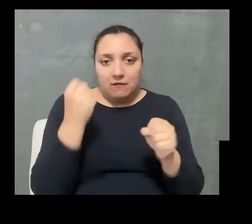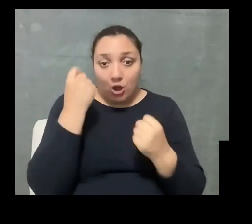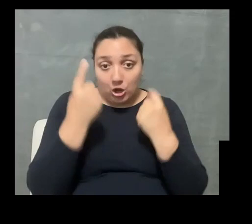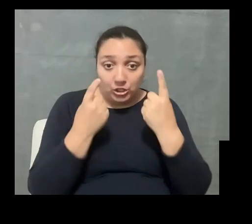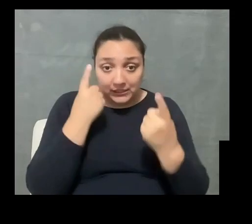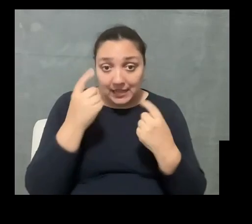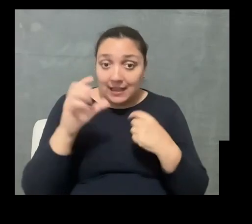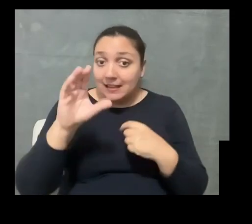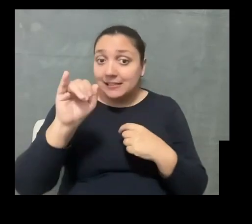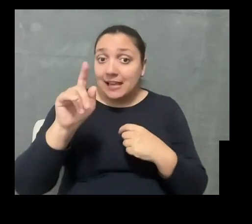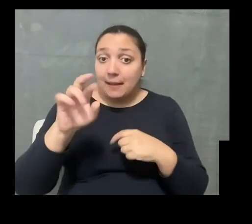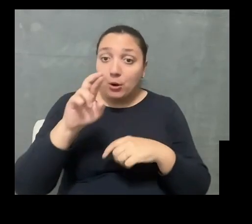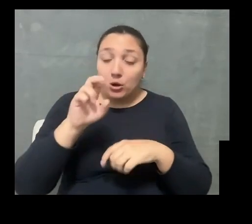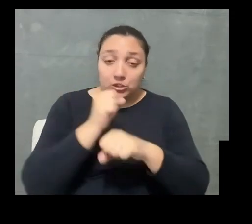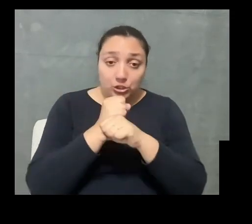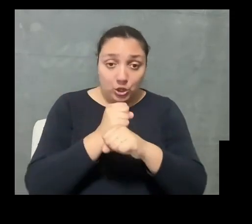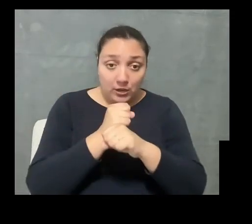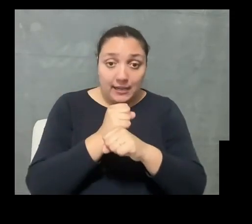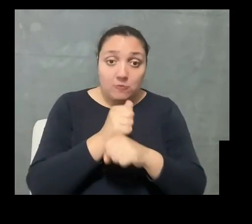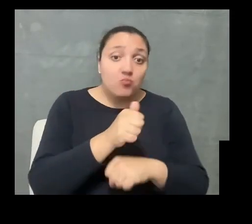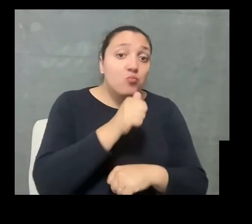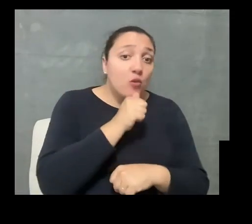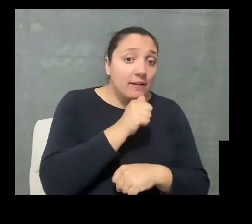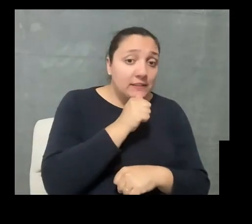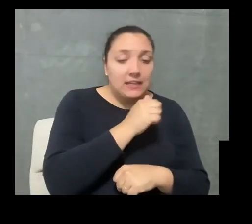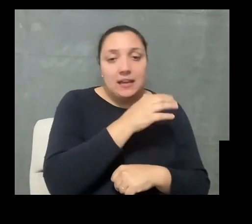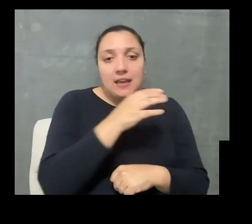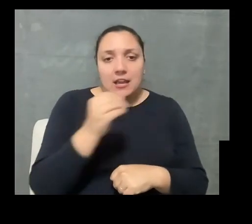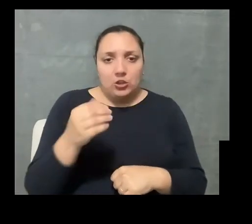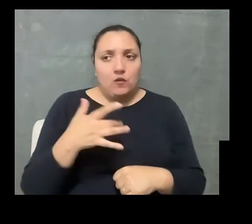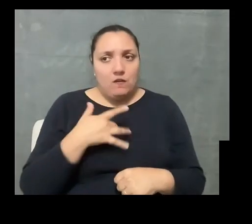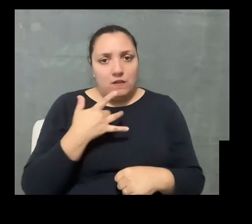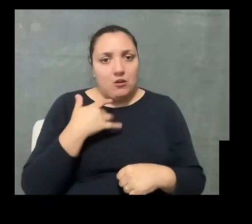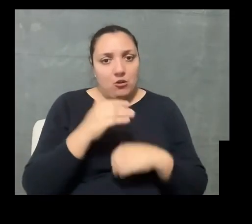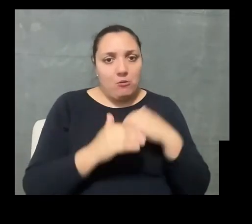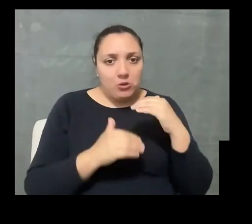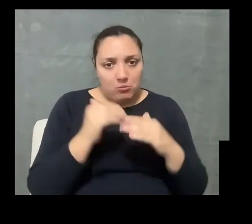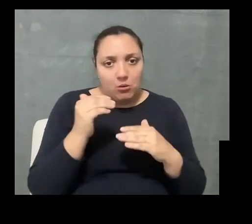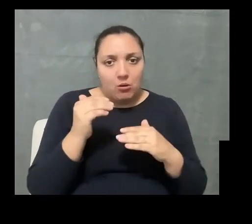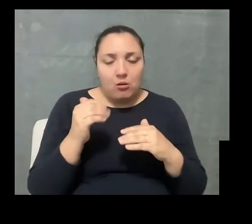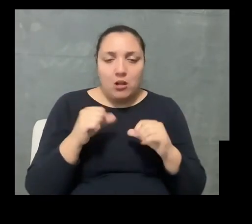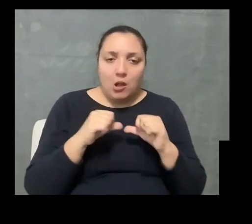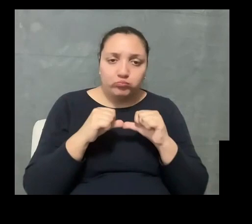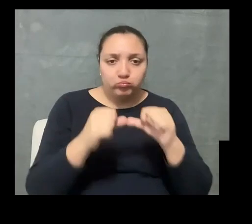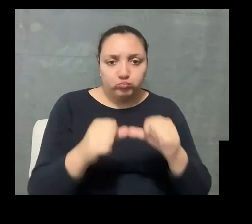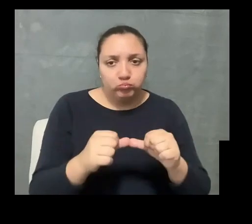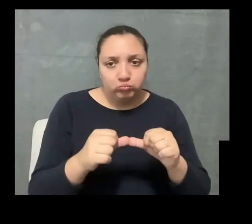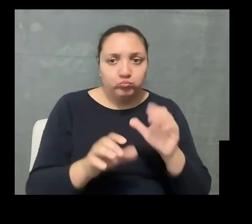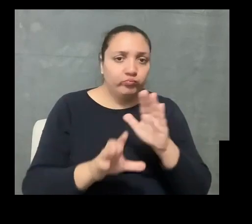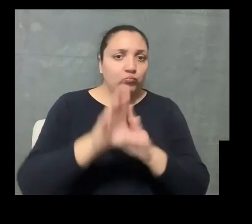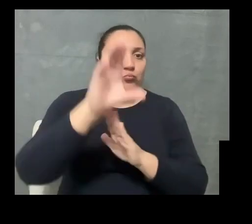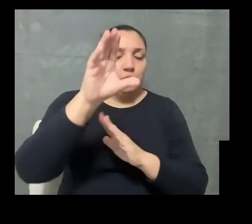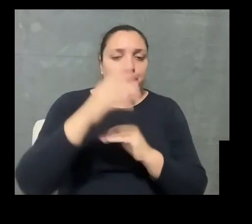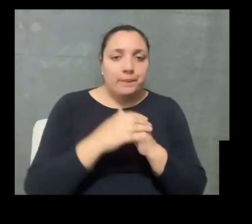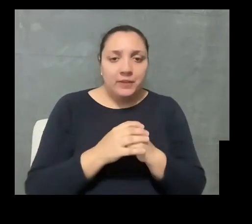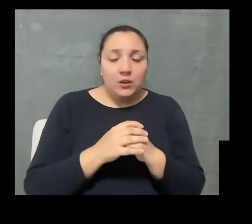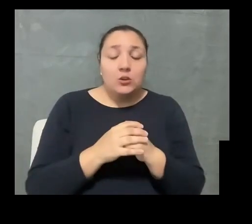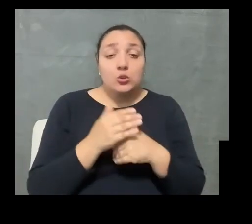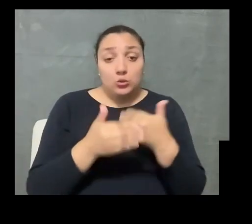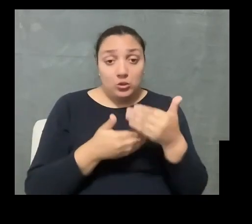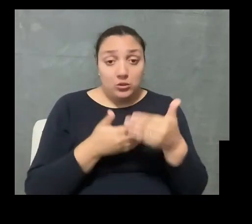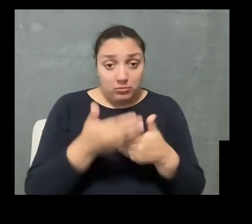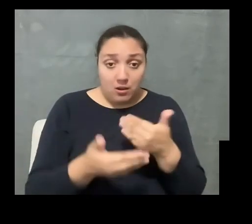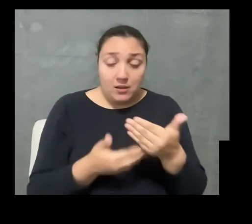cybersecurity and privacy. But we also want you to have a sense of comfort and well-being online. So throughout this process, again, we want to